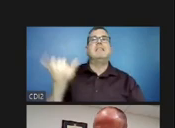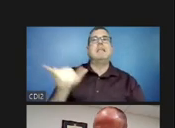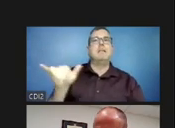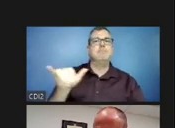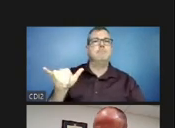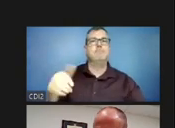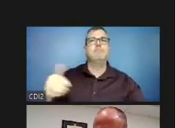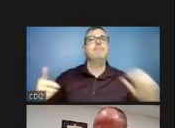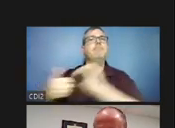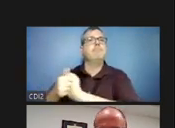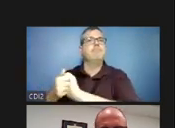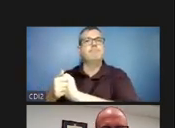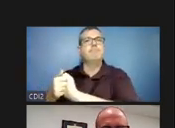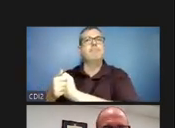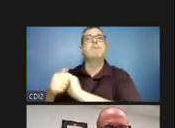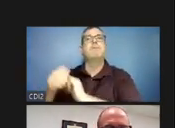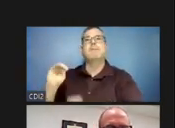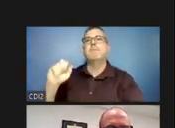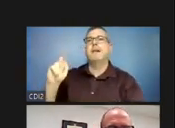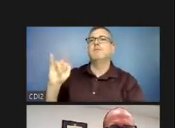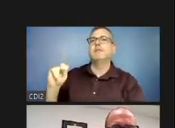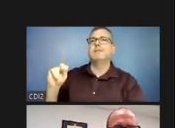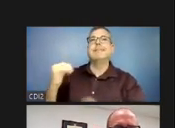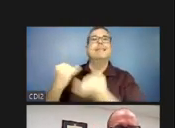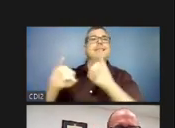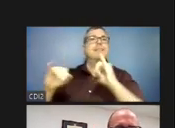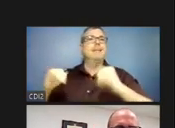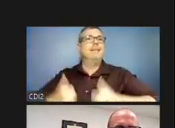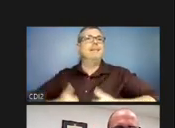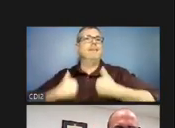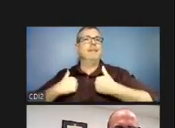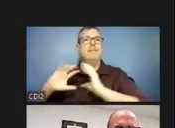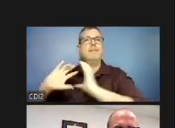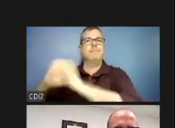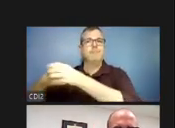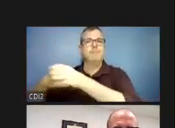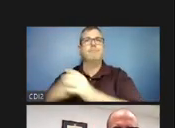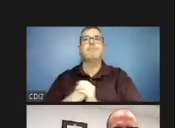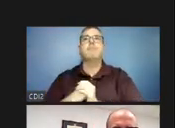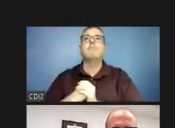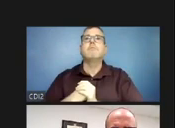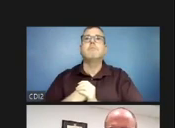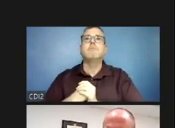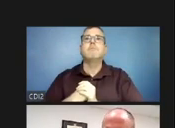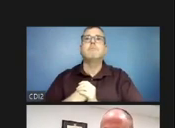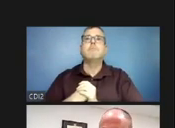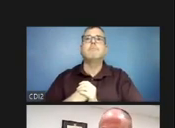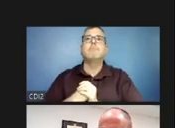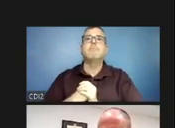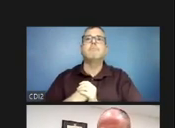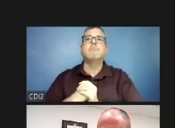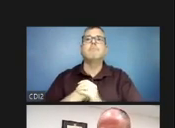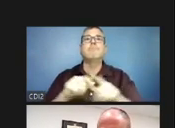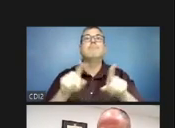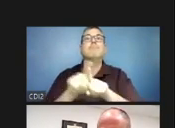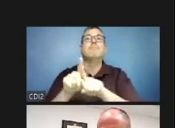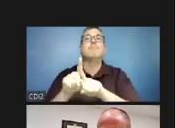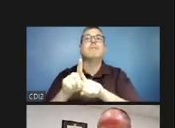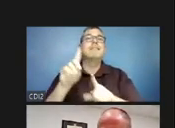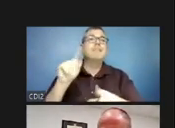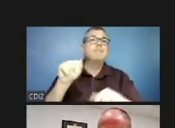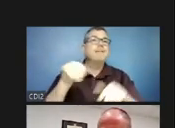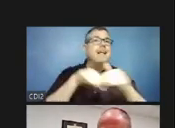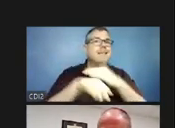Living, Golden Gate Regional Center, our own disability access program, and all of the advocates in the